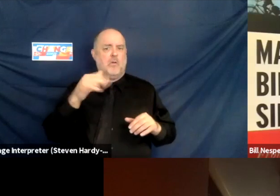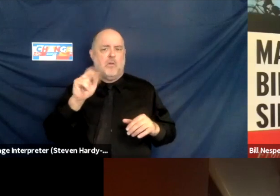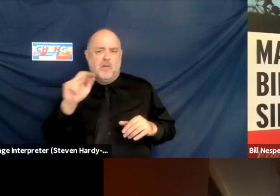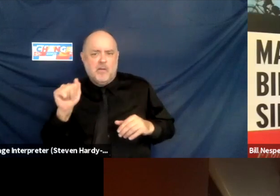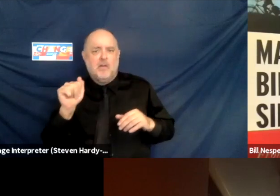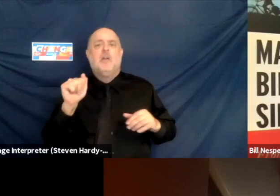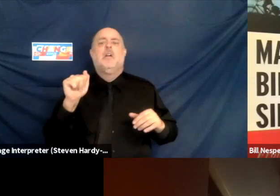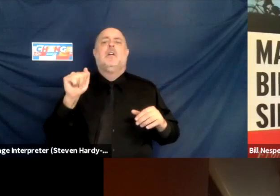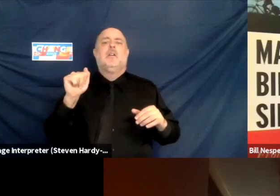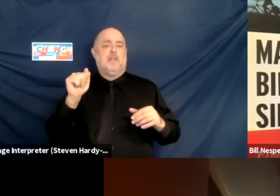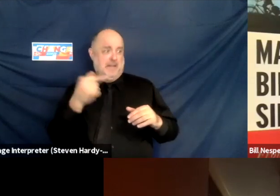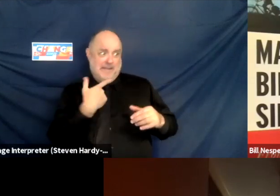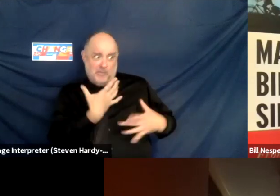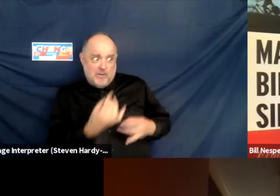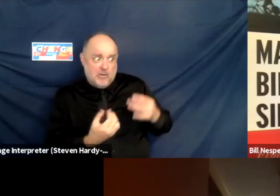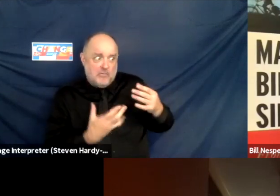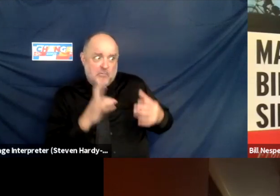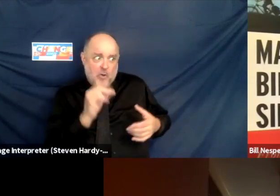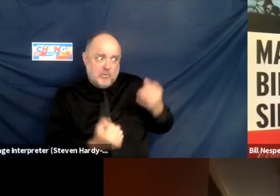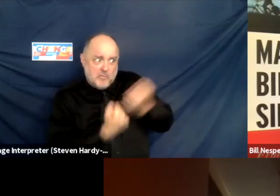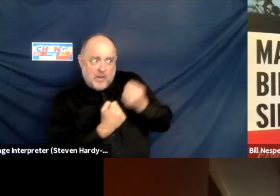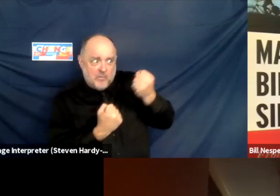all together. So